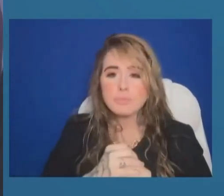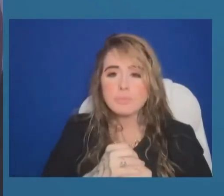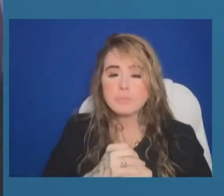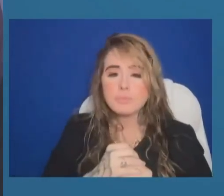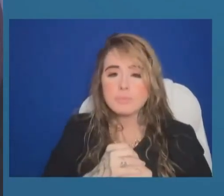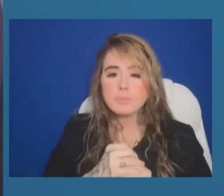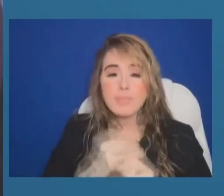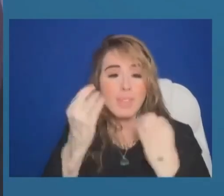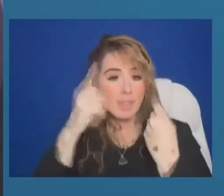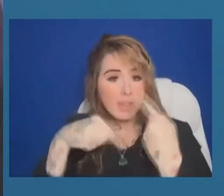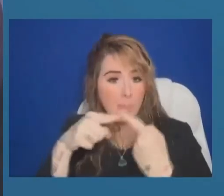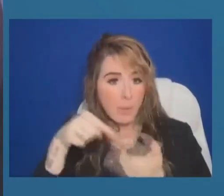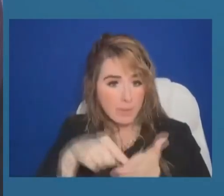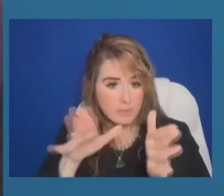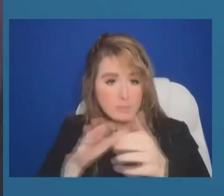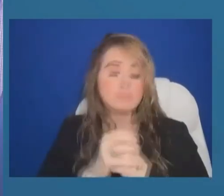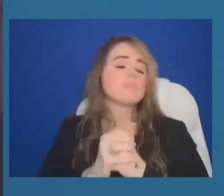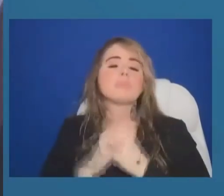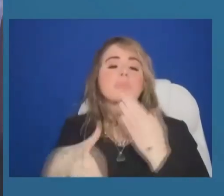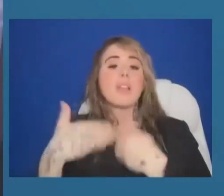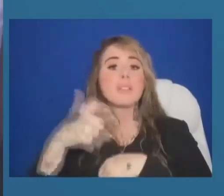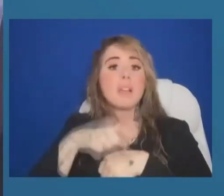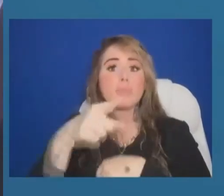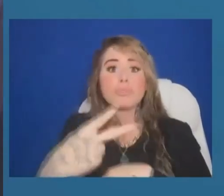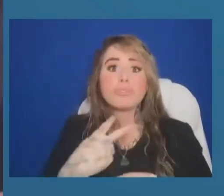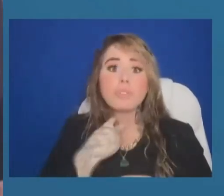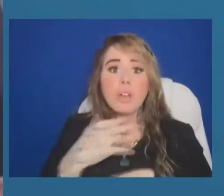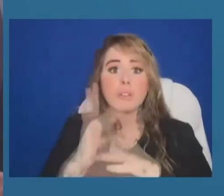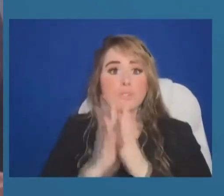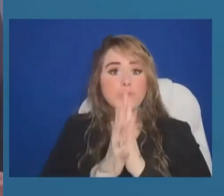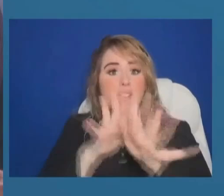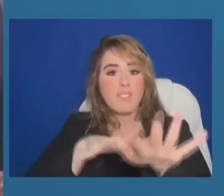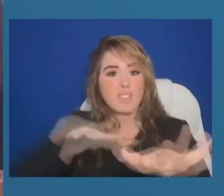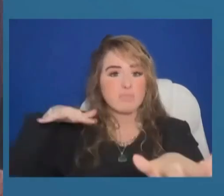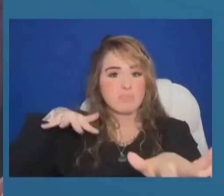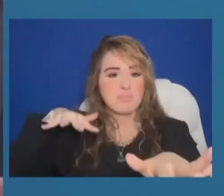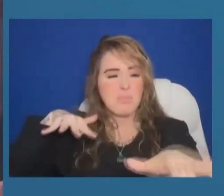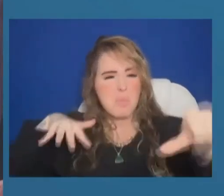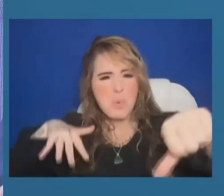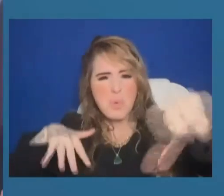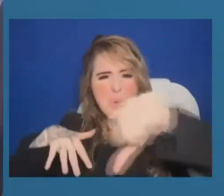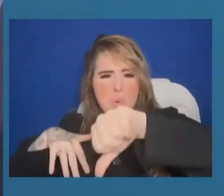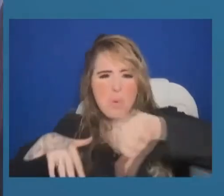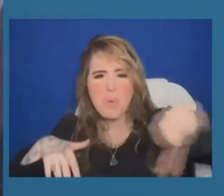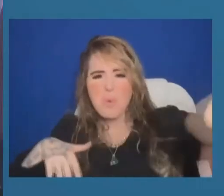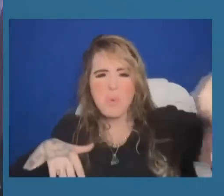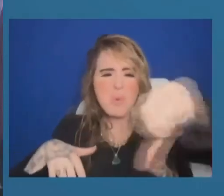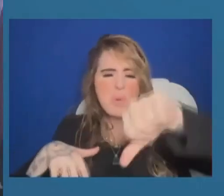Think about this. Next time you're stuck in traffic,